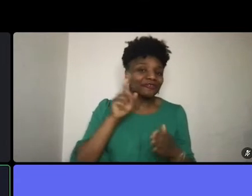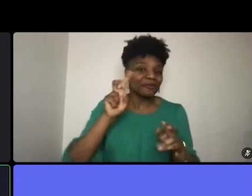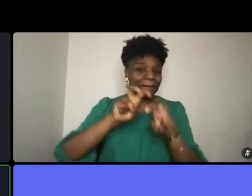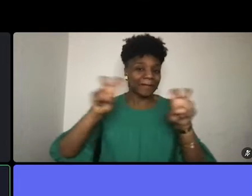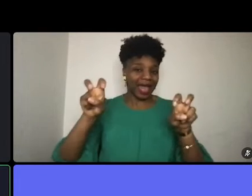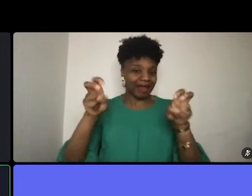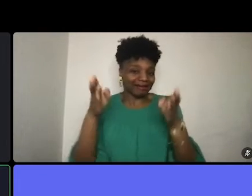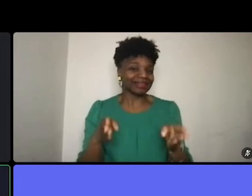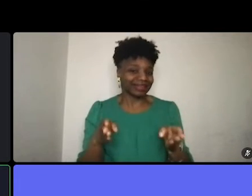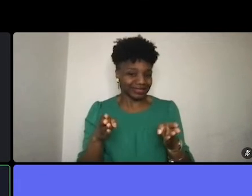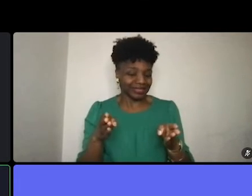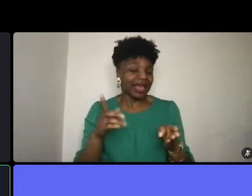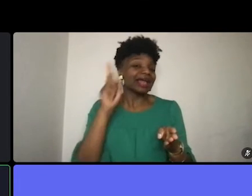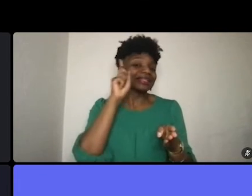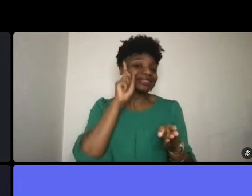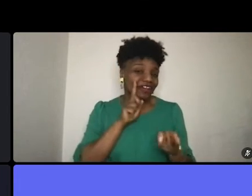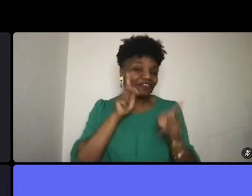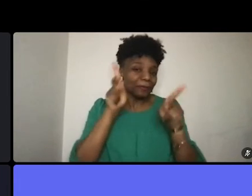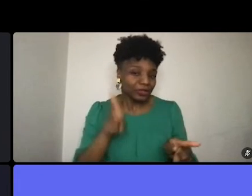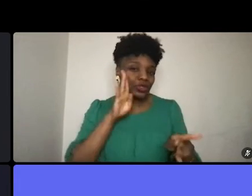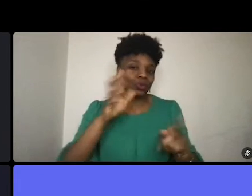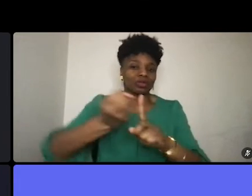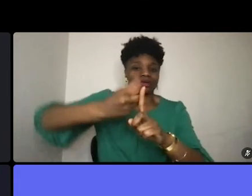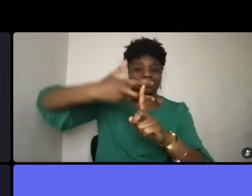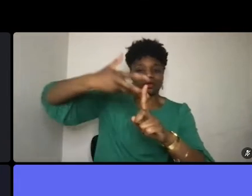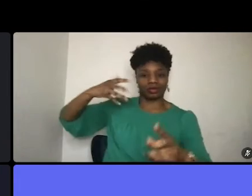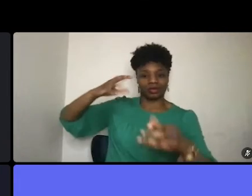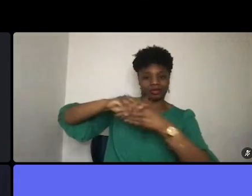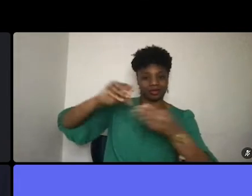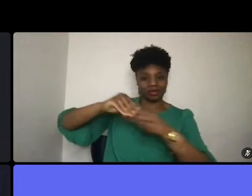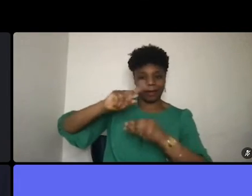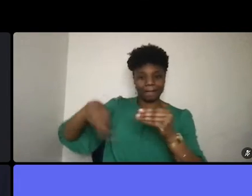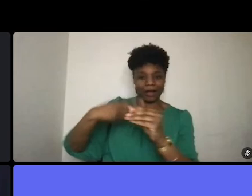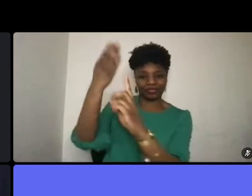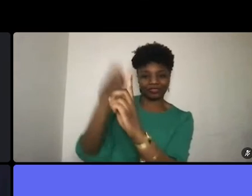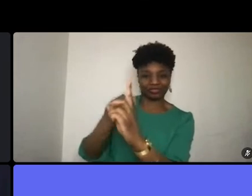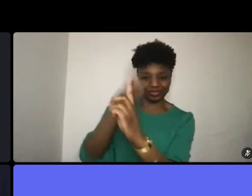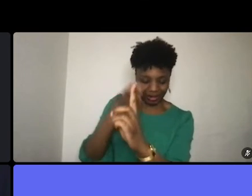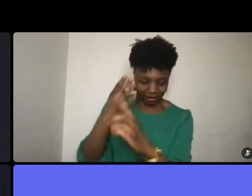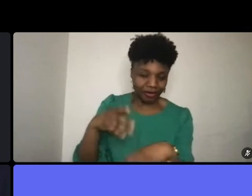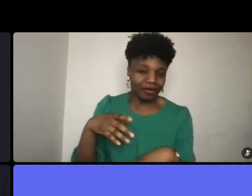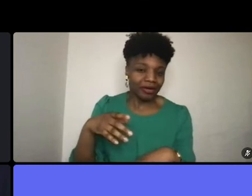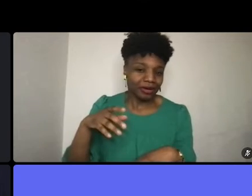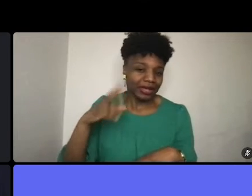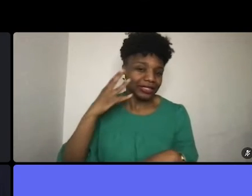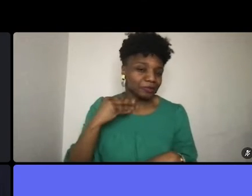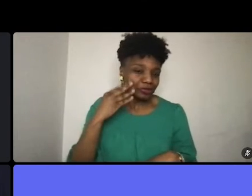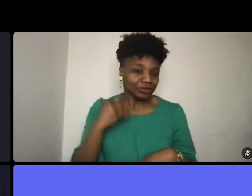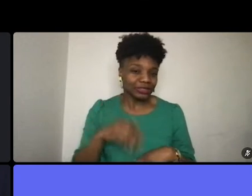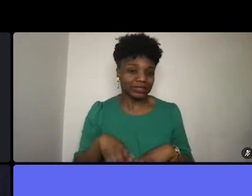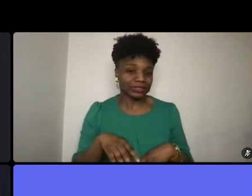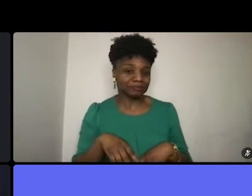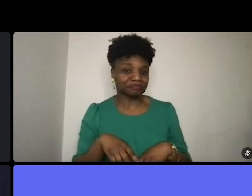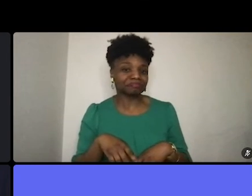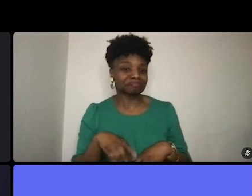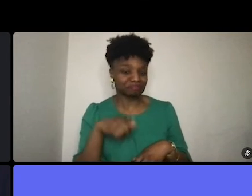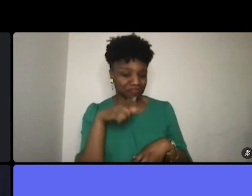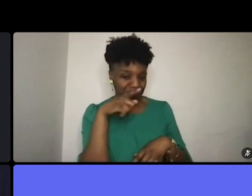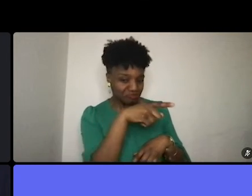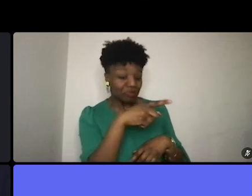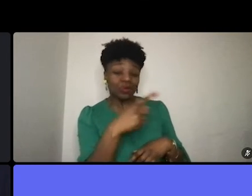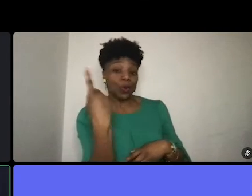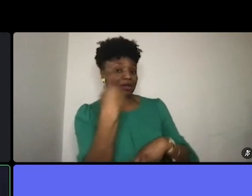be like, yeah. "Wow, would have never thought about that." One day I'm gonna have to learn a sentence in sign language. I'm about to say something in sign language one of these